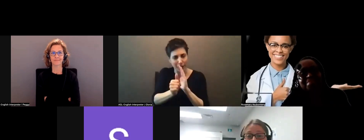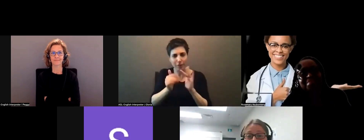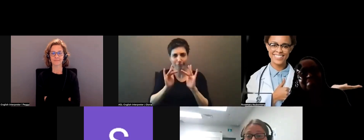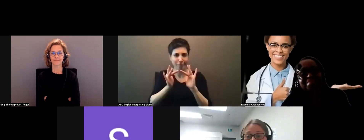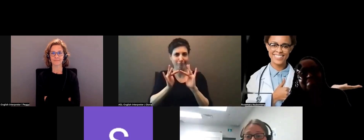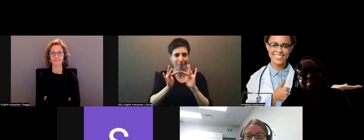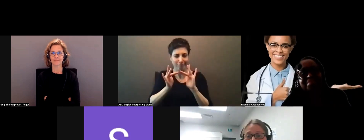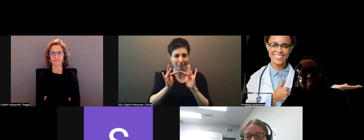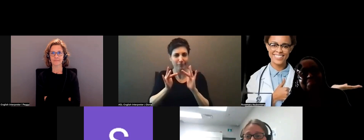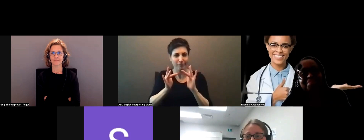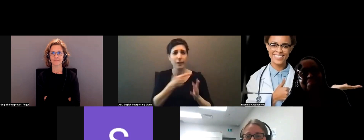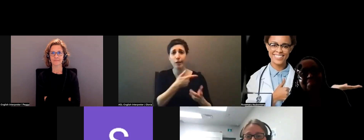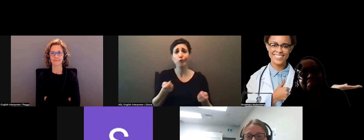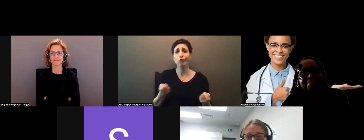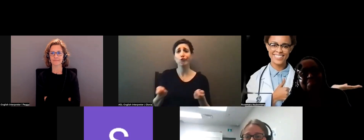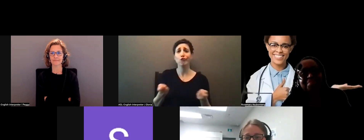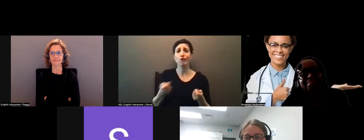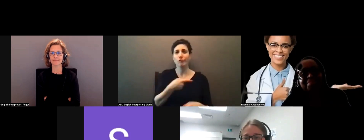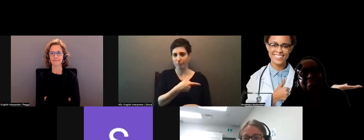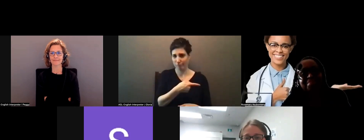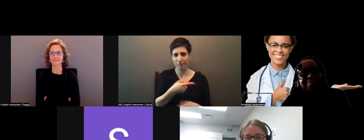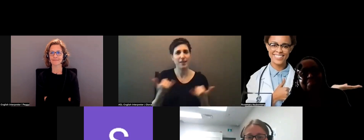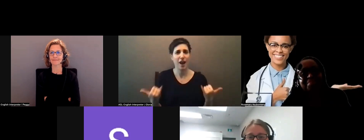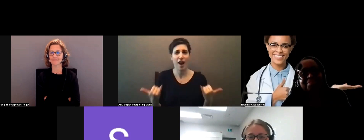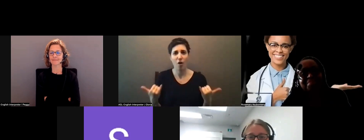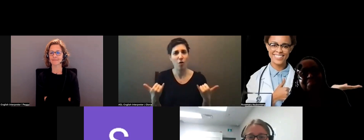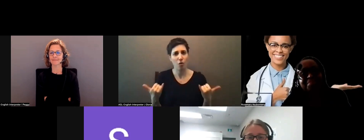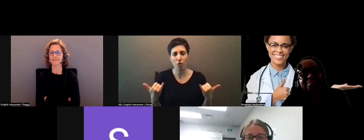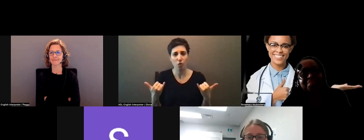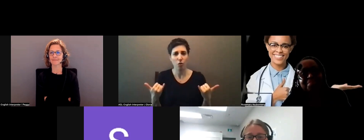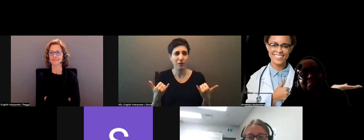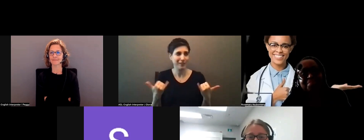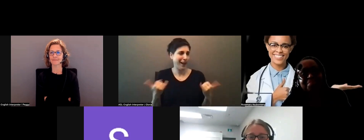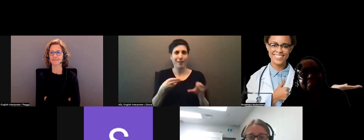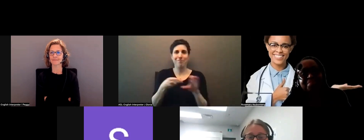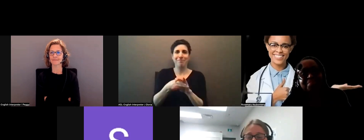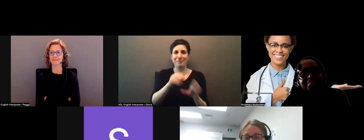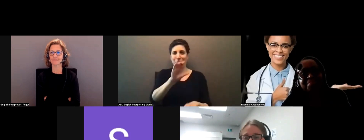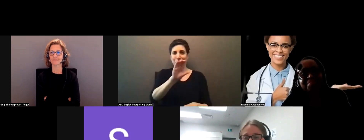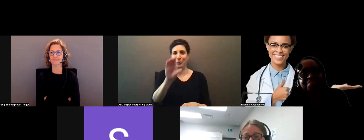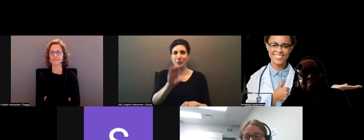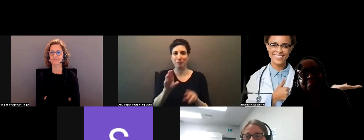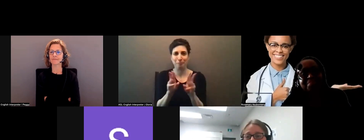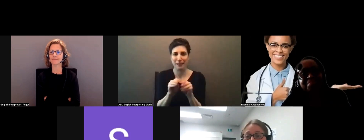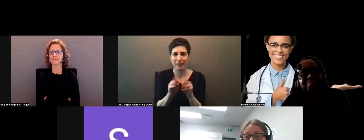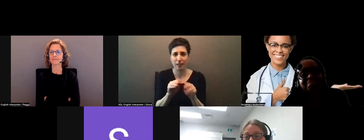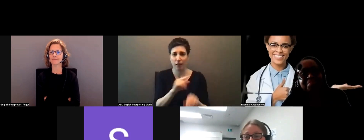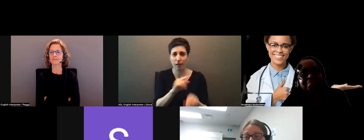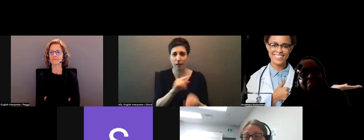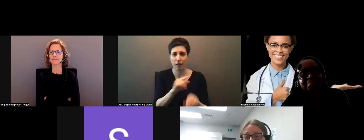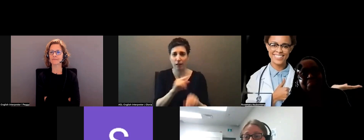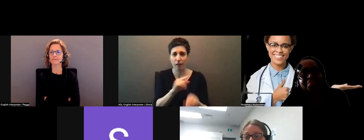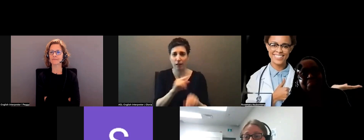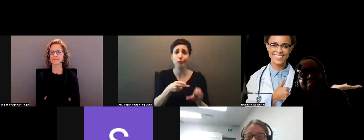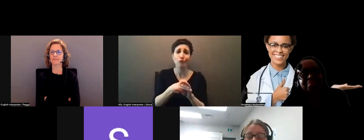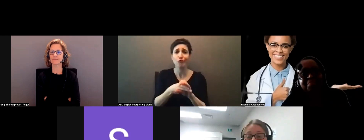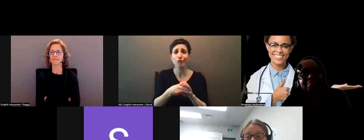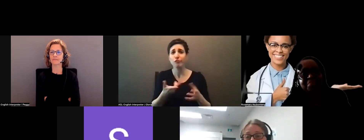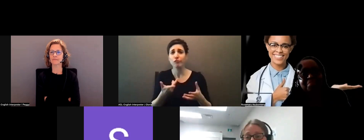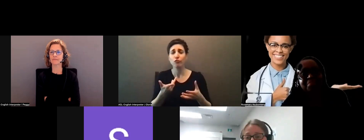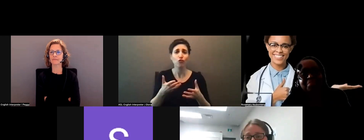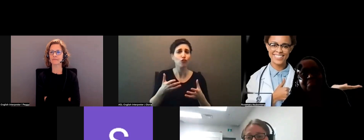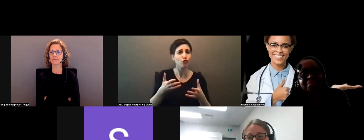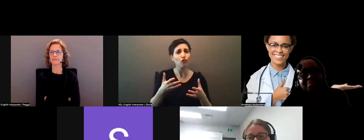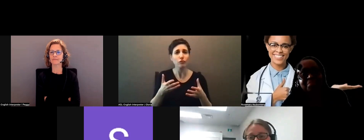lot of tools. As you see, virtual, like she's participating in Zoom, she's able to join meetings, and